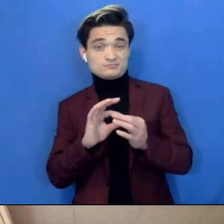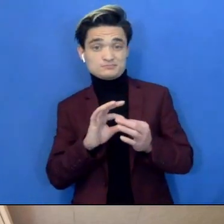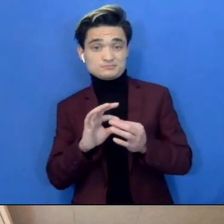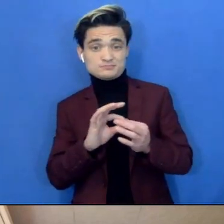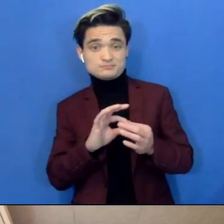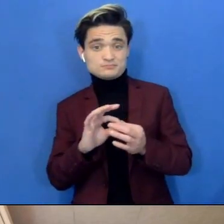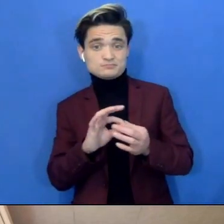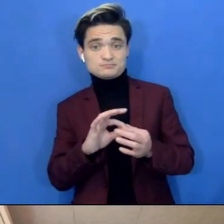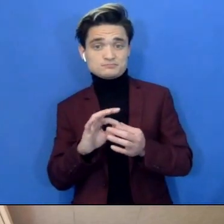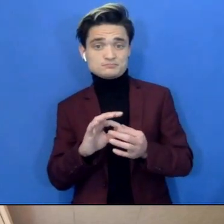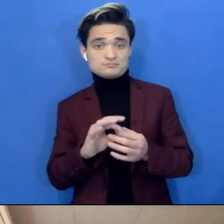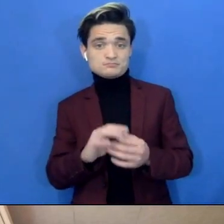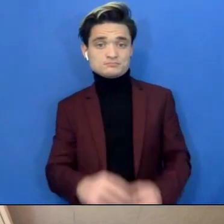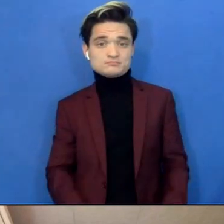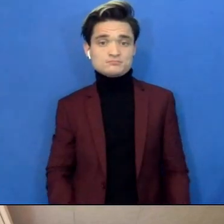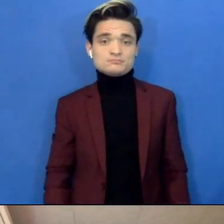Yeah.